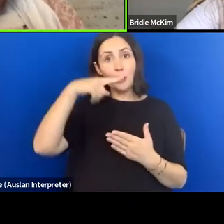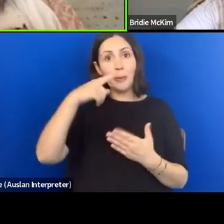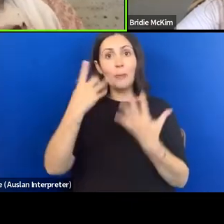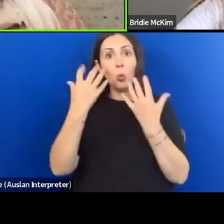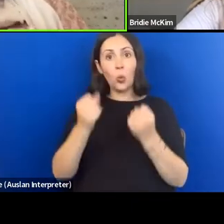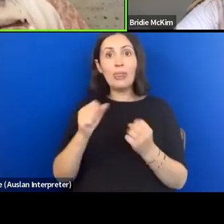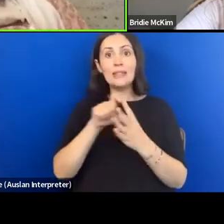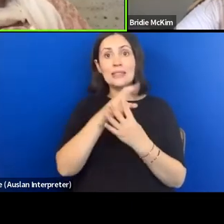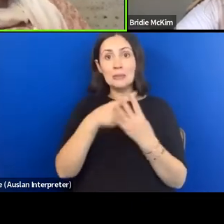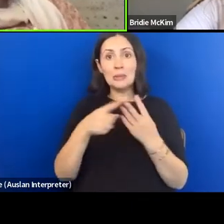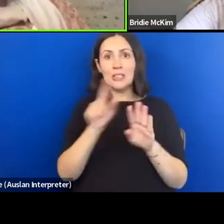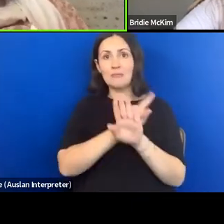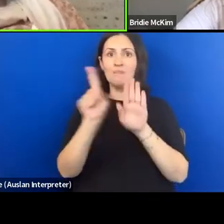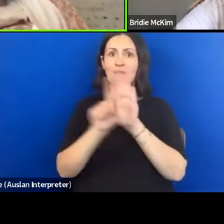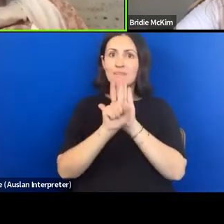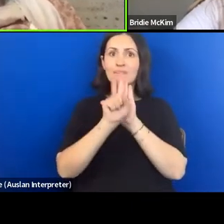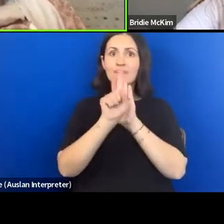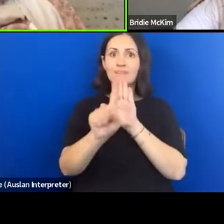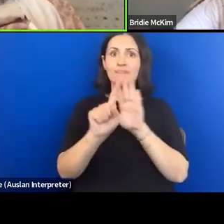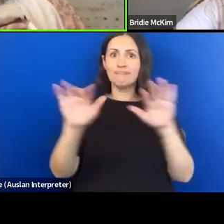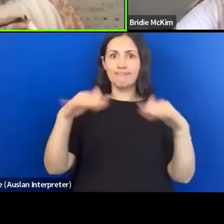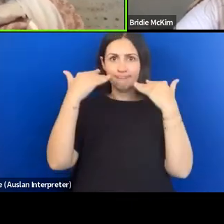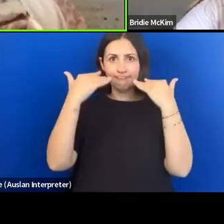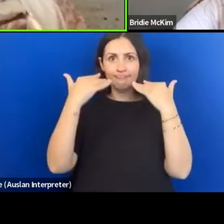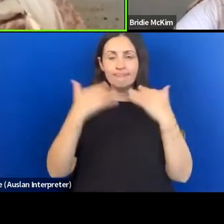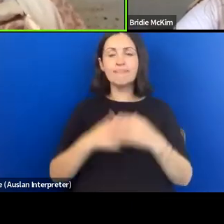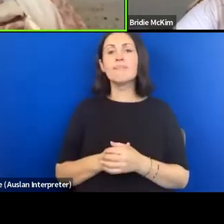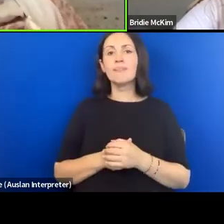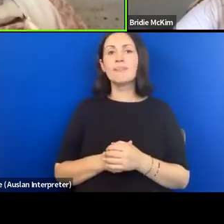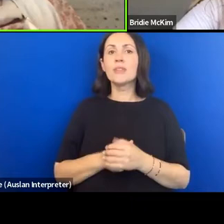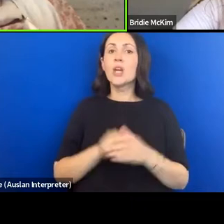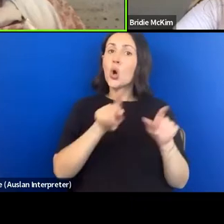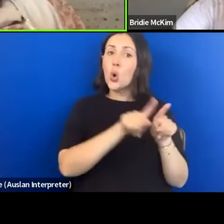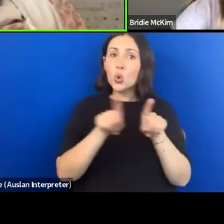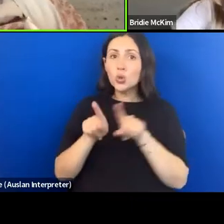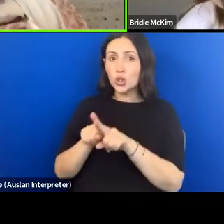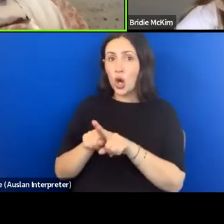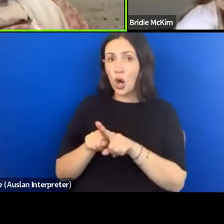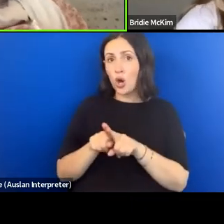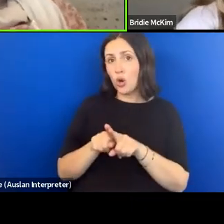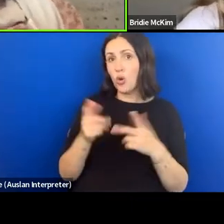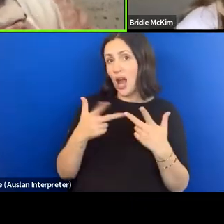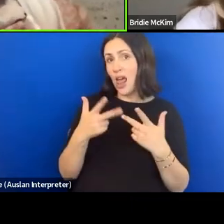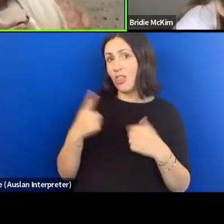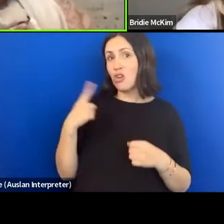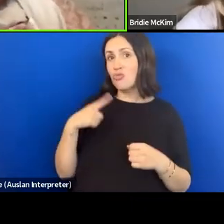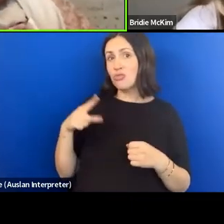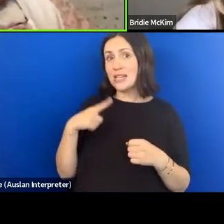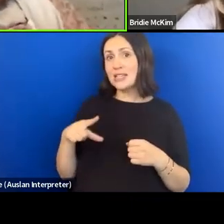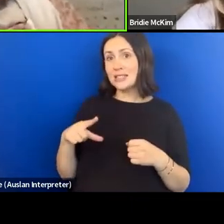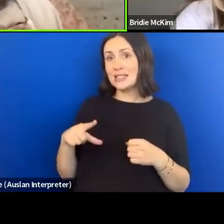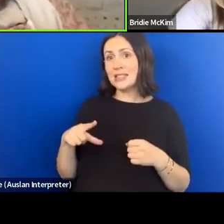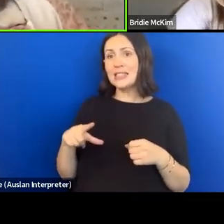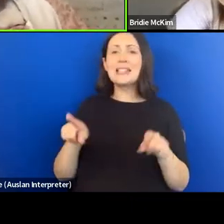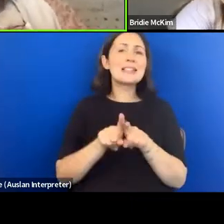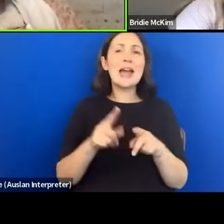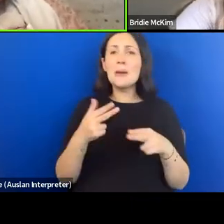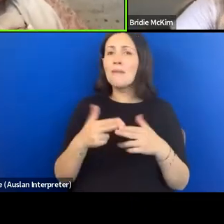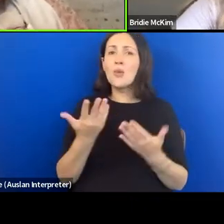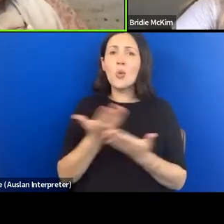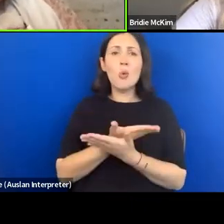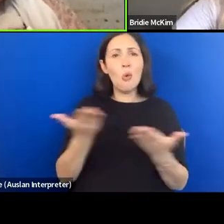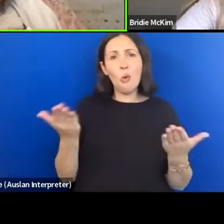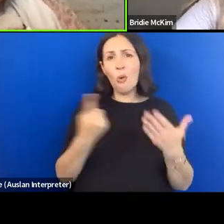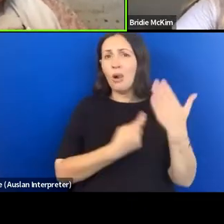center. But what I would also say is that, as with all of these